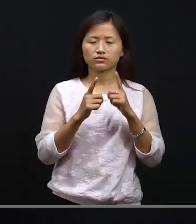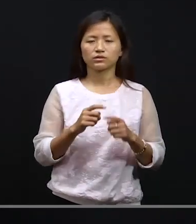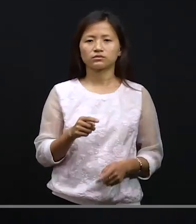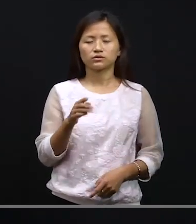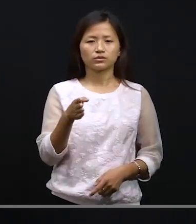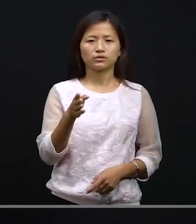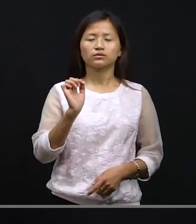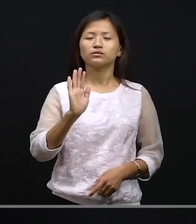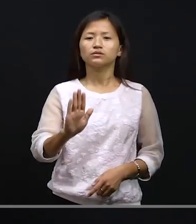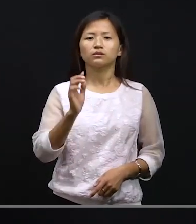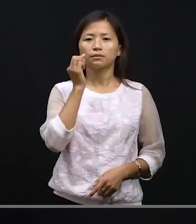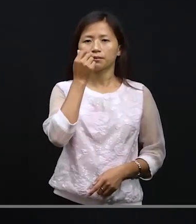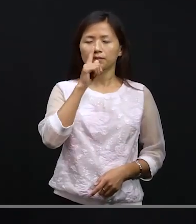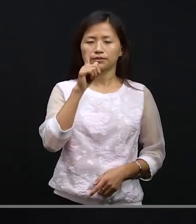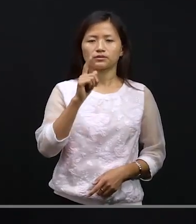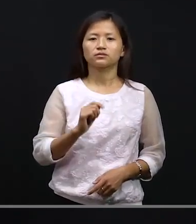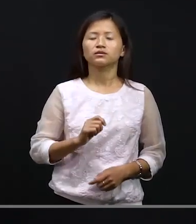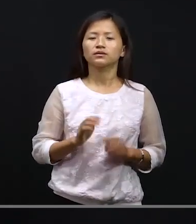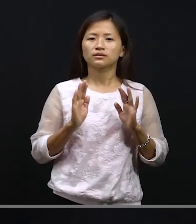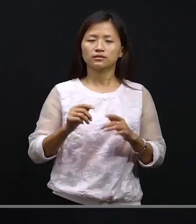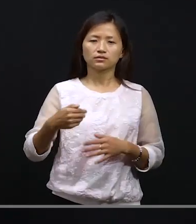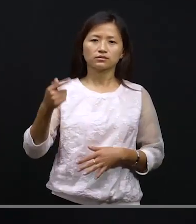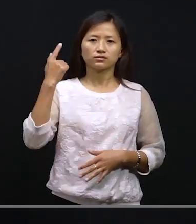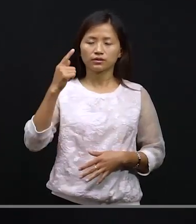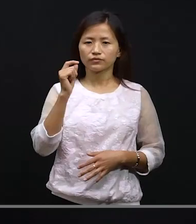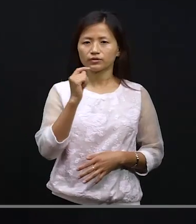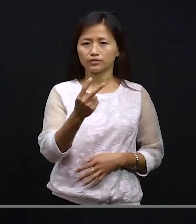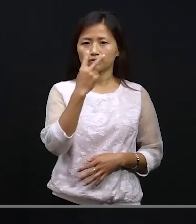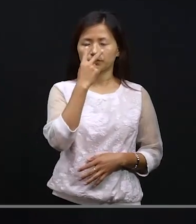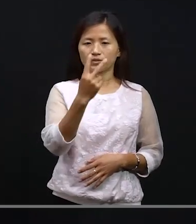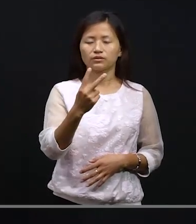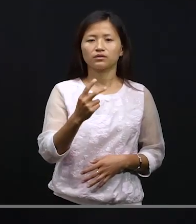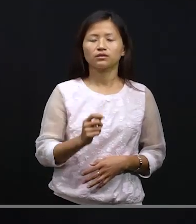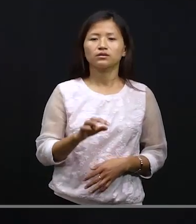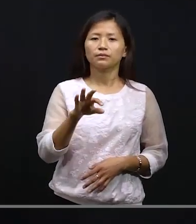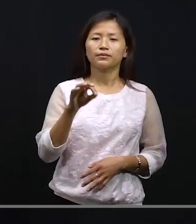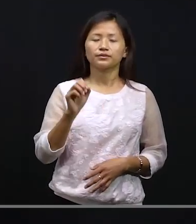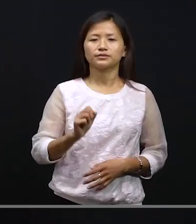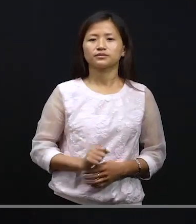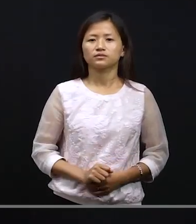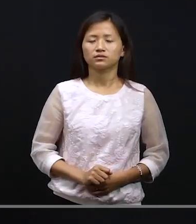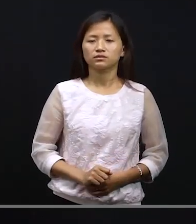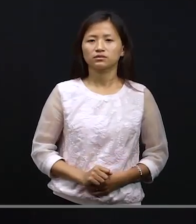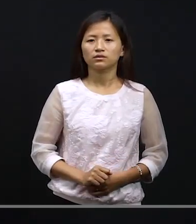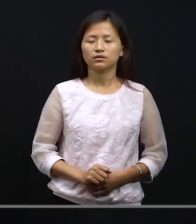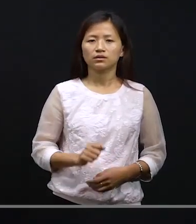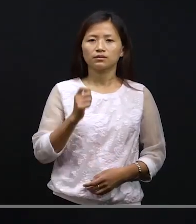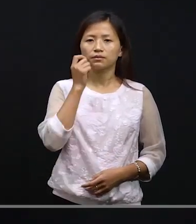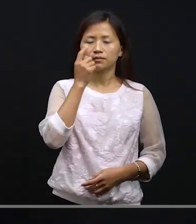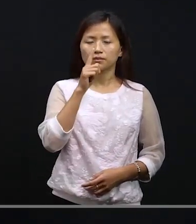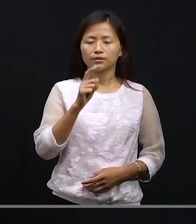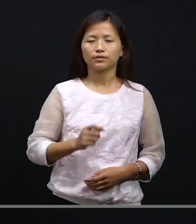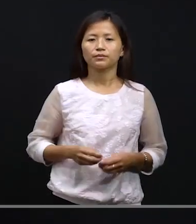may think that since you help your parents sometimes, they also need to pay you. Please don't take it that way, okay? Your parents have been